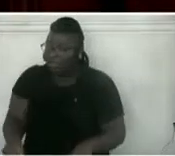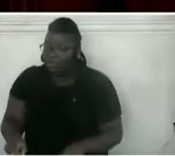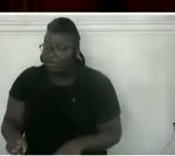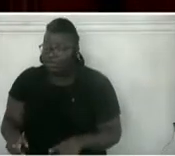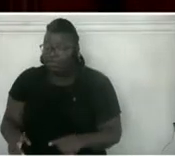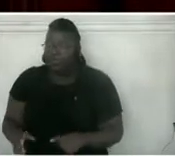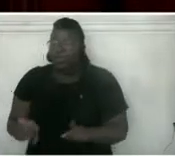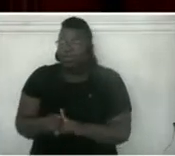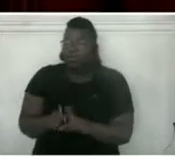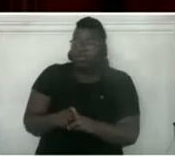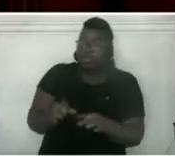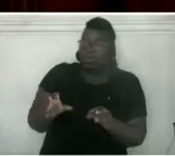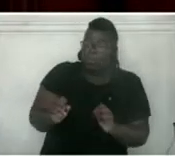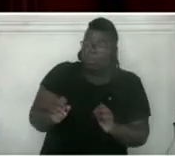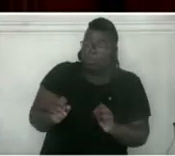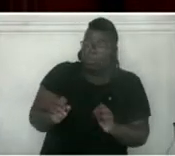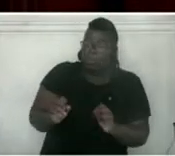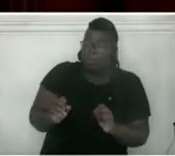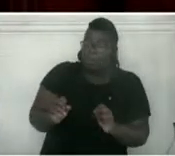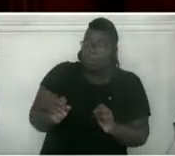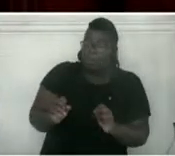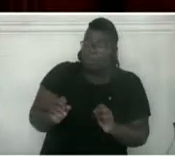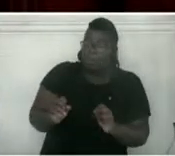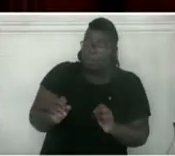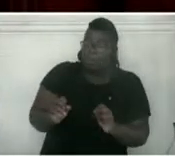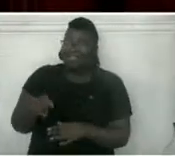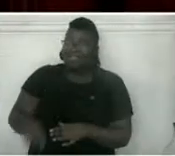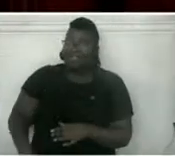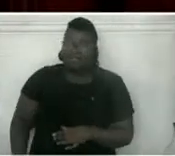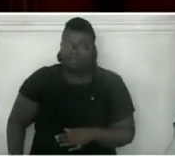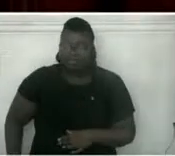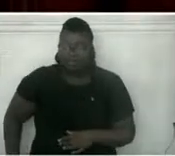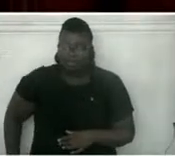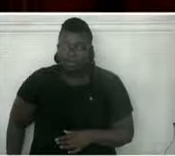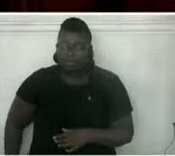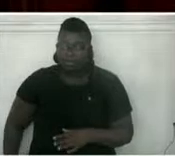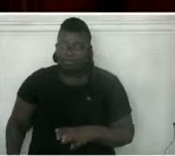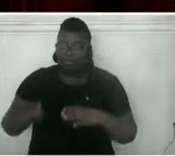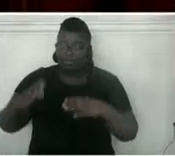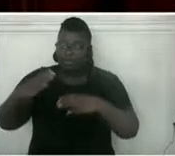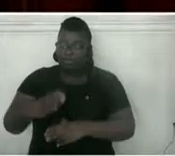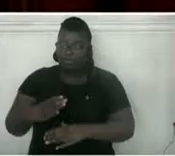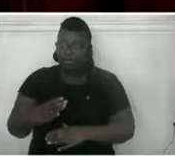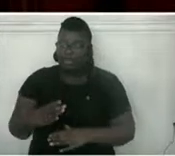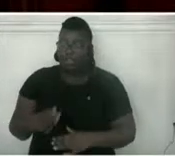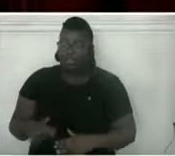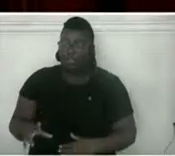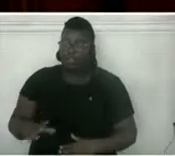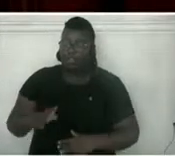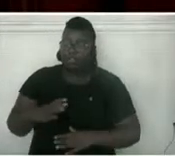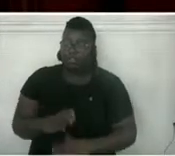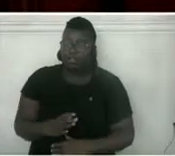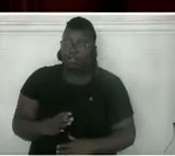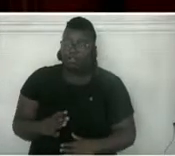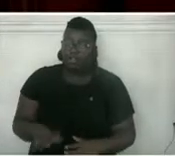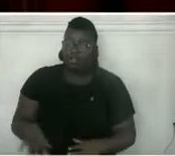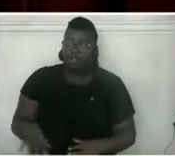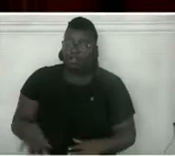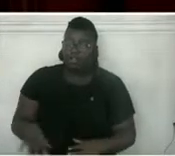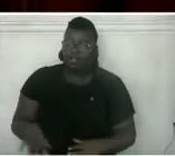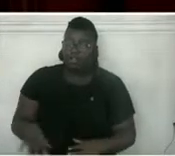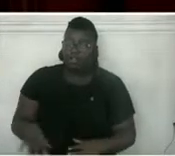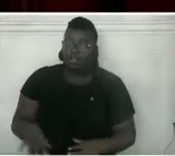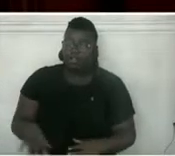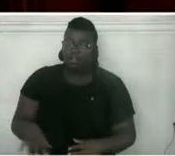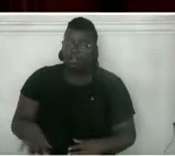Extended public works is one area of focus that mitigate poverty and assist